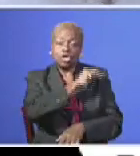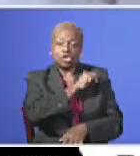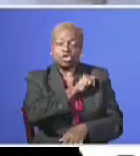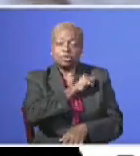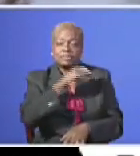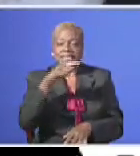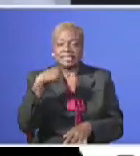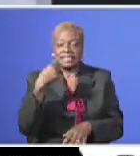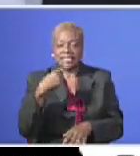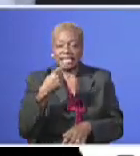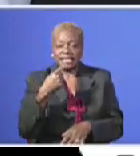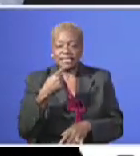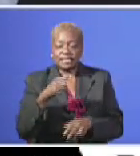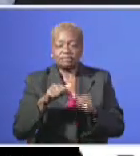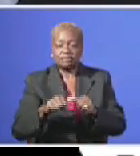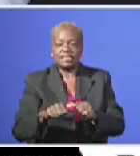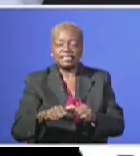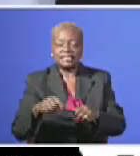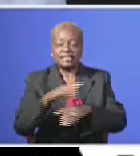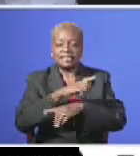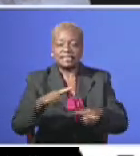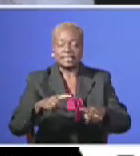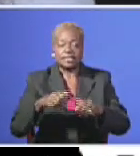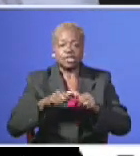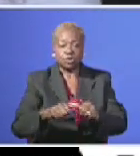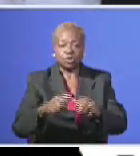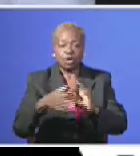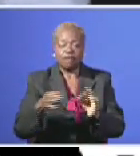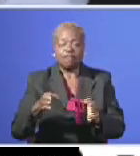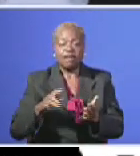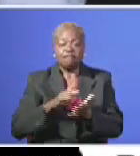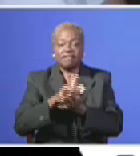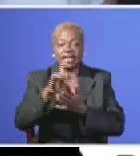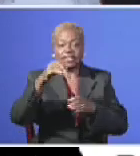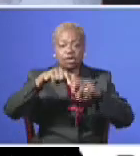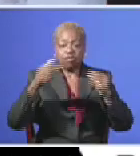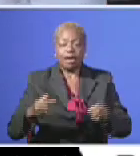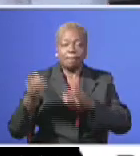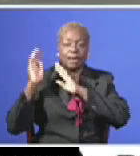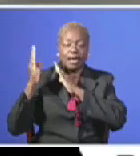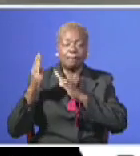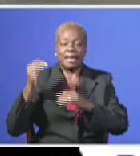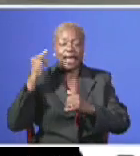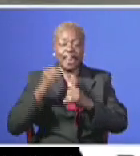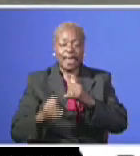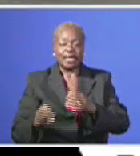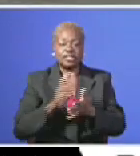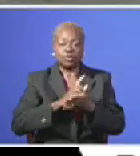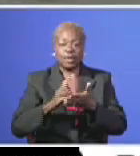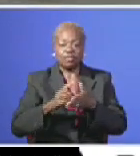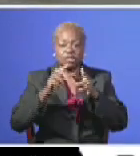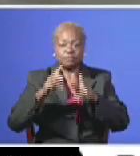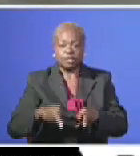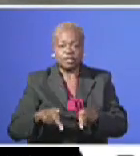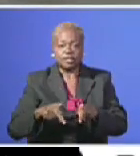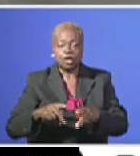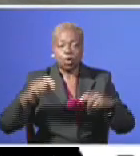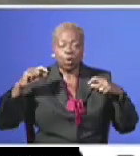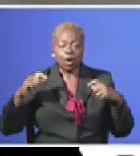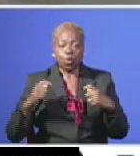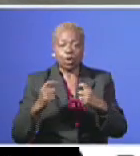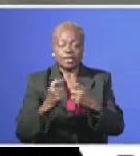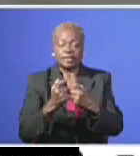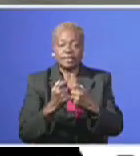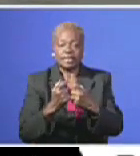over discontinuation of flights from Grand Bahama last week and those persons being immediately taken to a quarantine facility prompted many to move